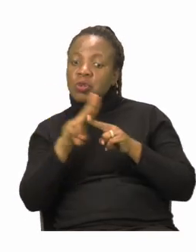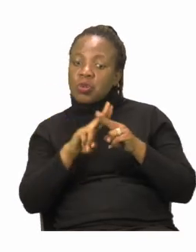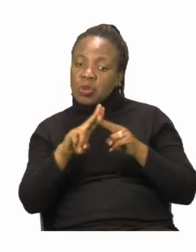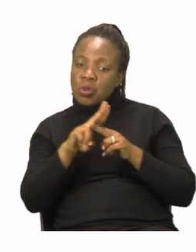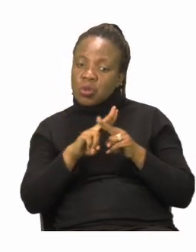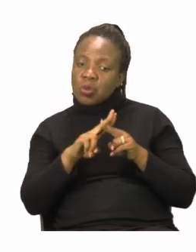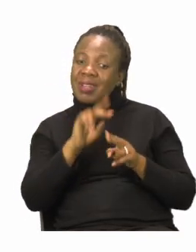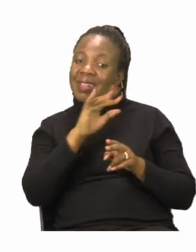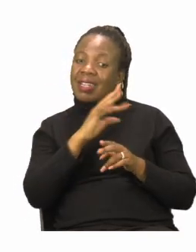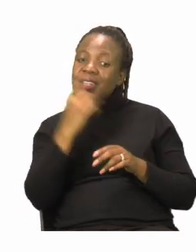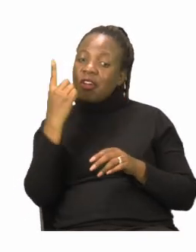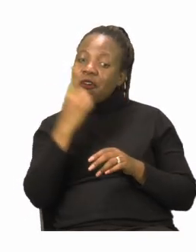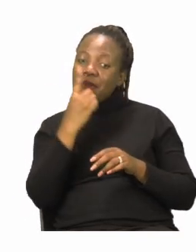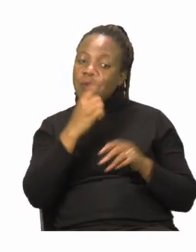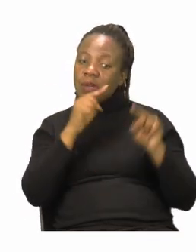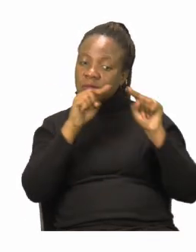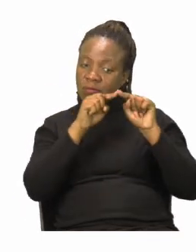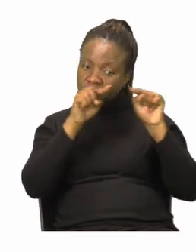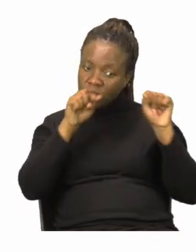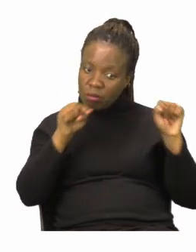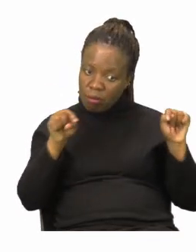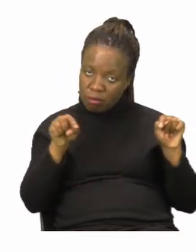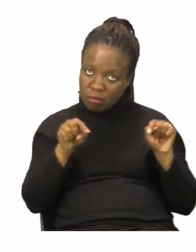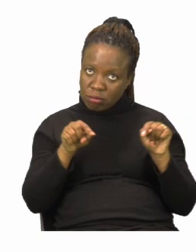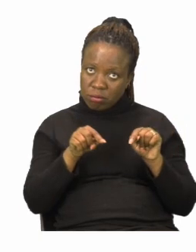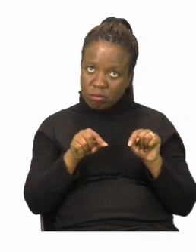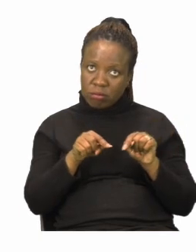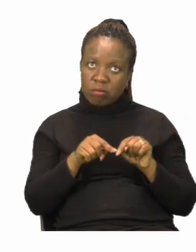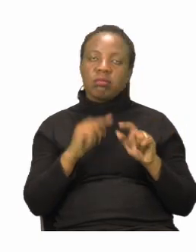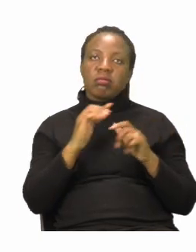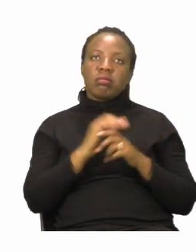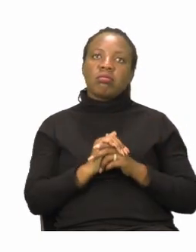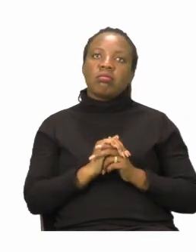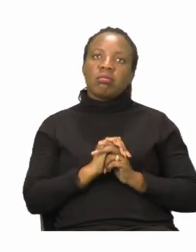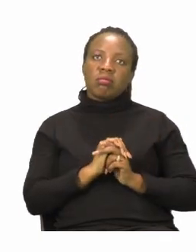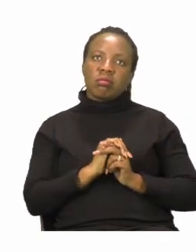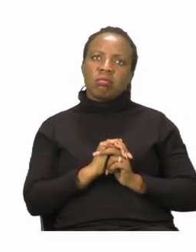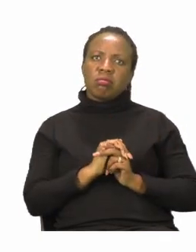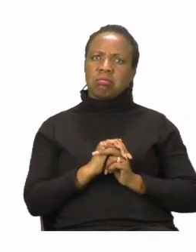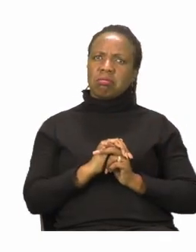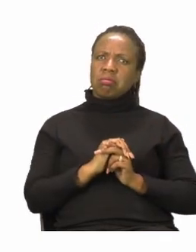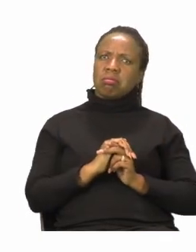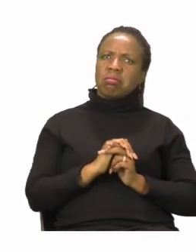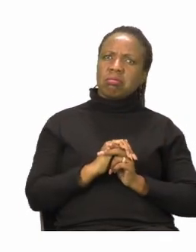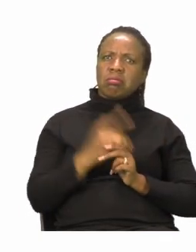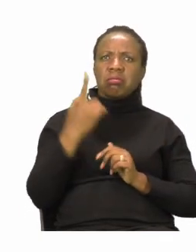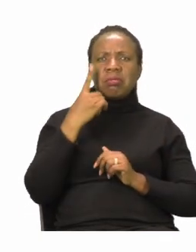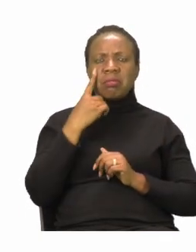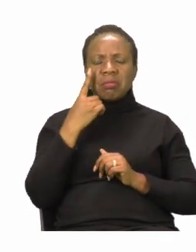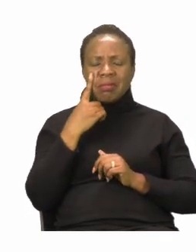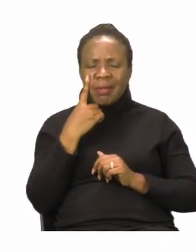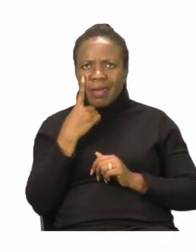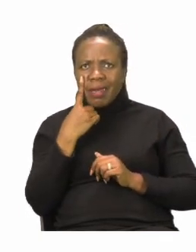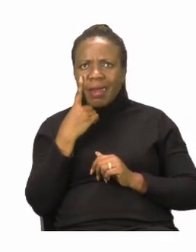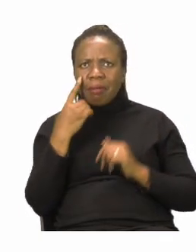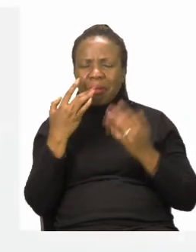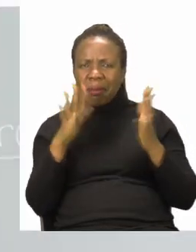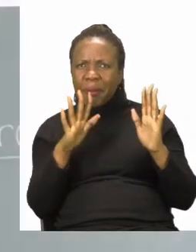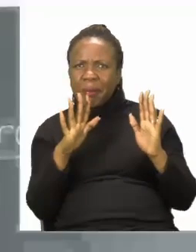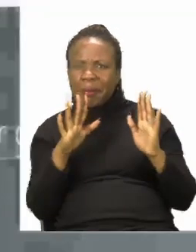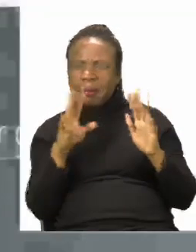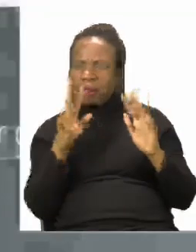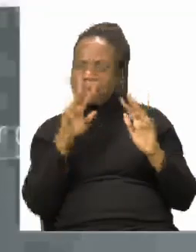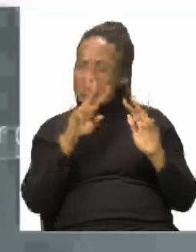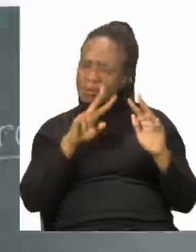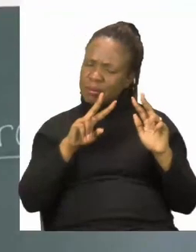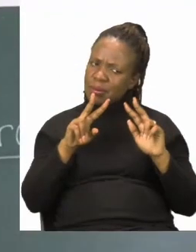letters. Okay, now I went through the words and I found 2 words out that I could